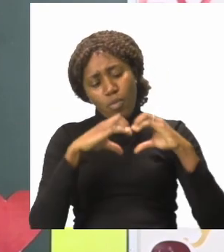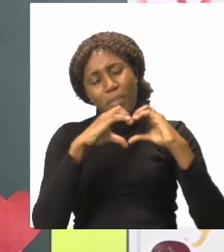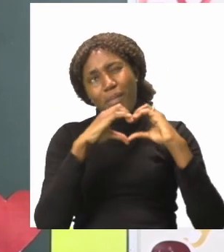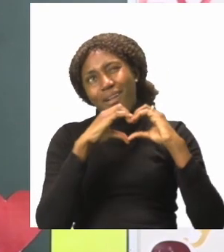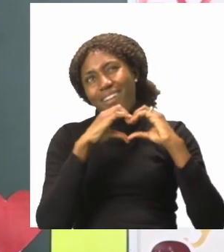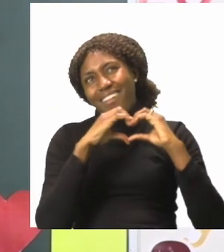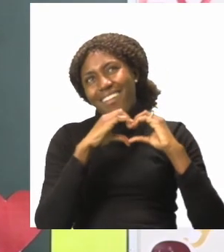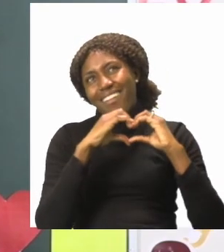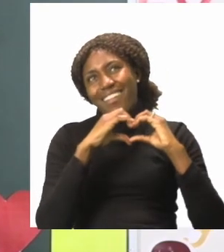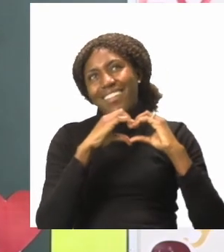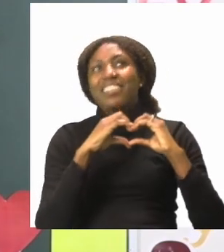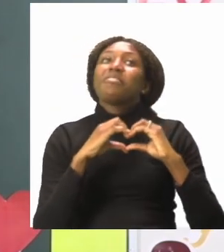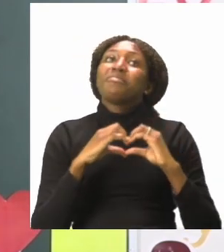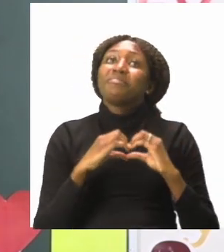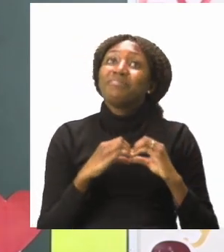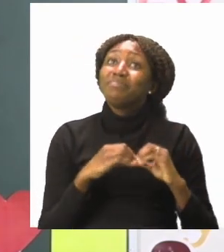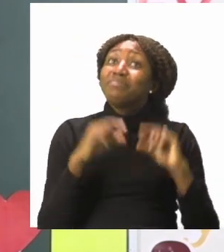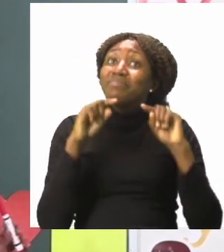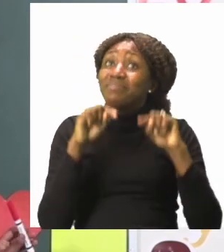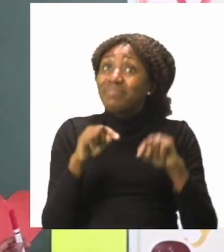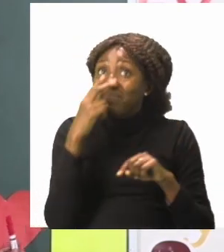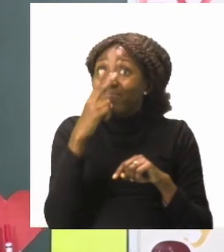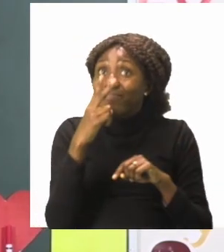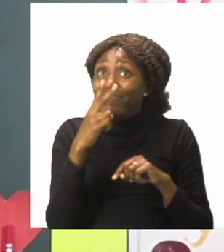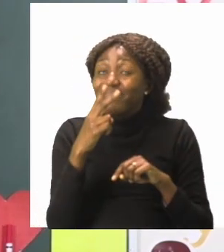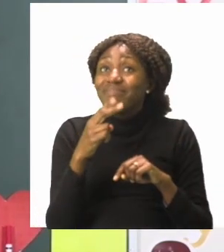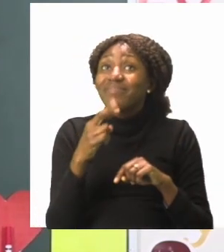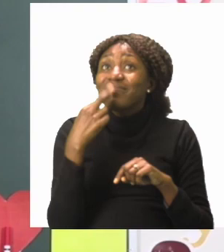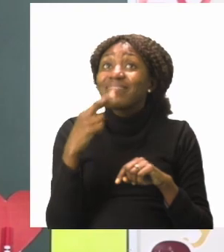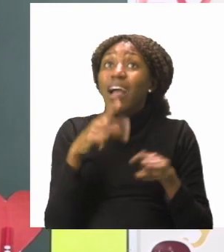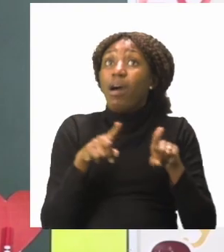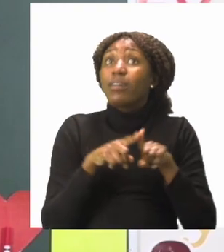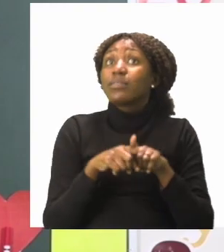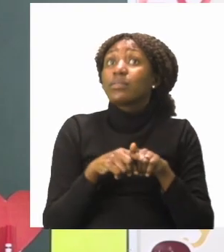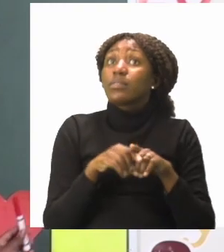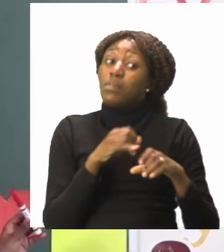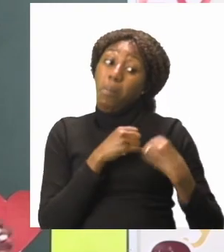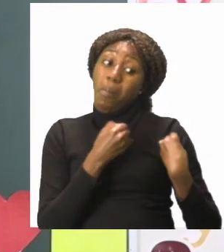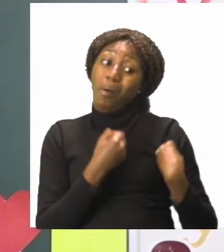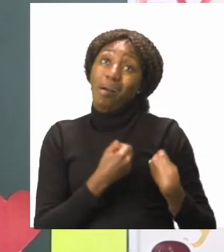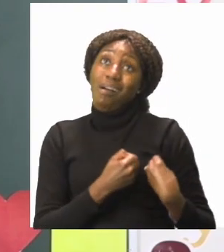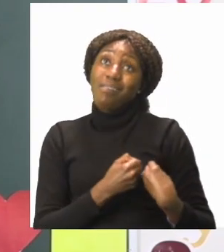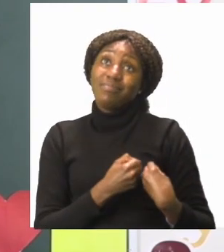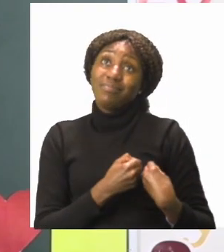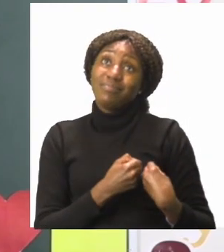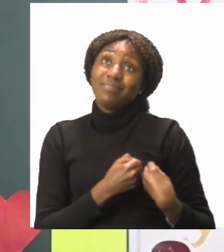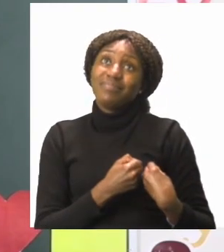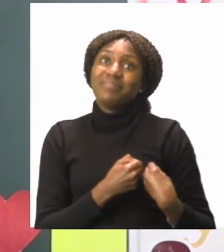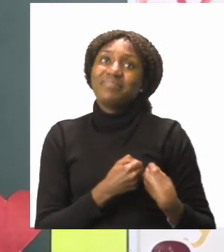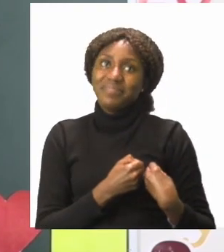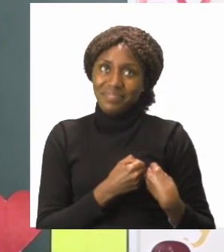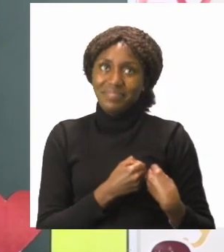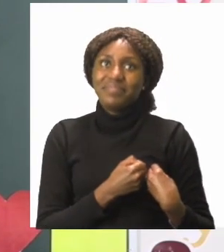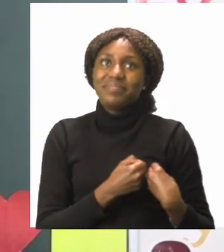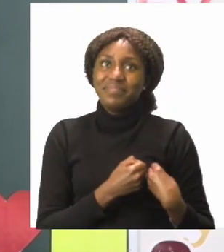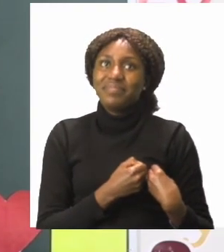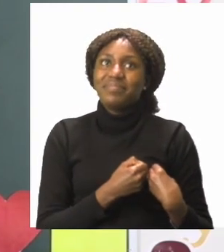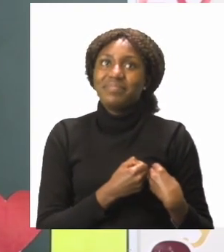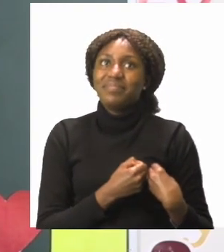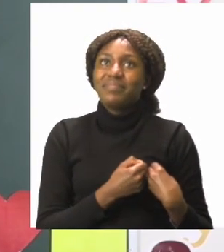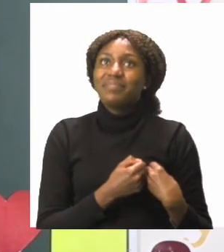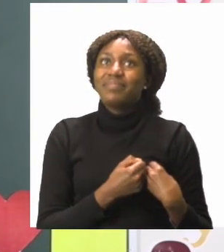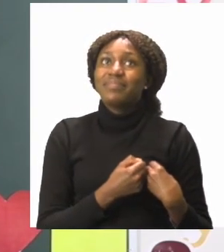bright. Our red is like our heart. Then we